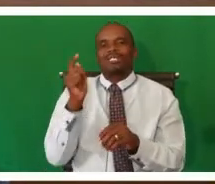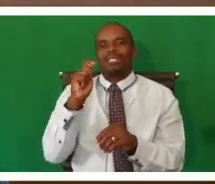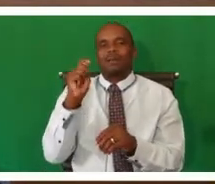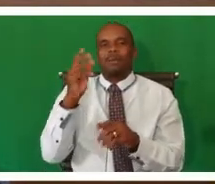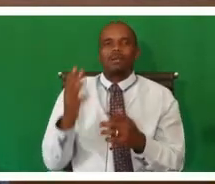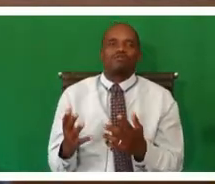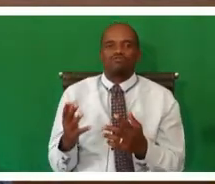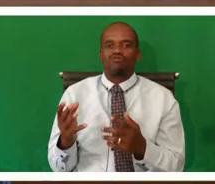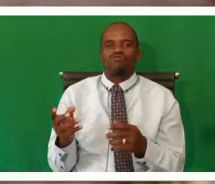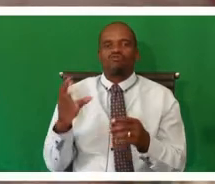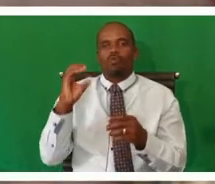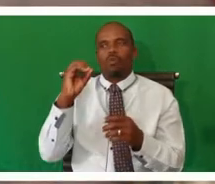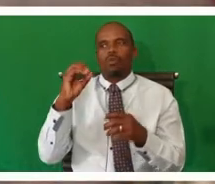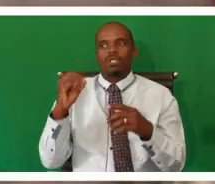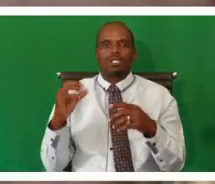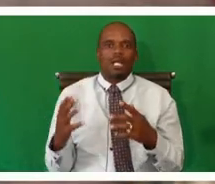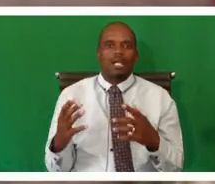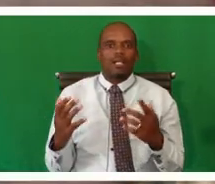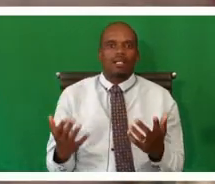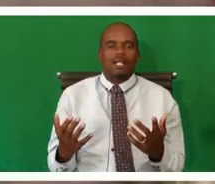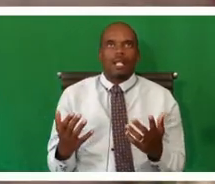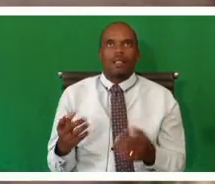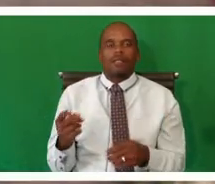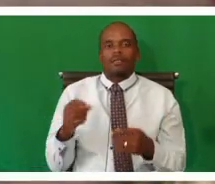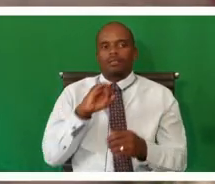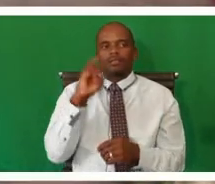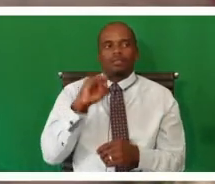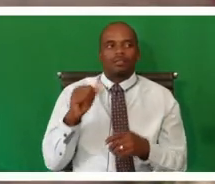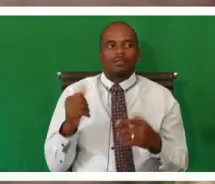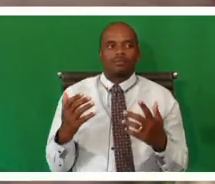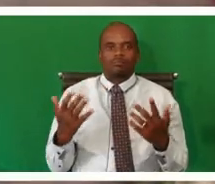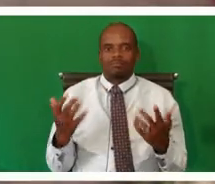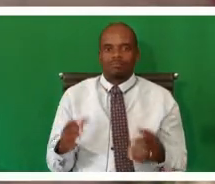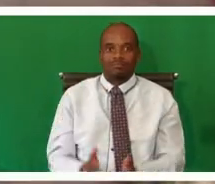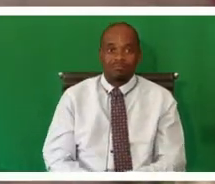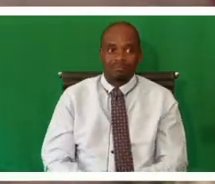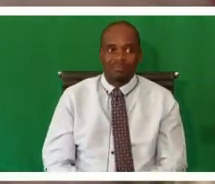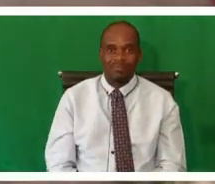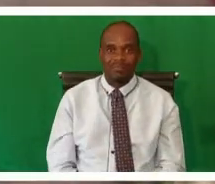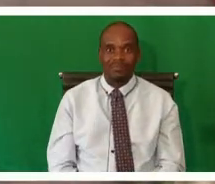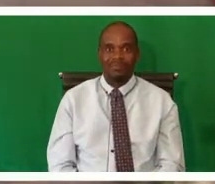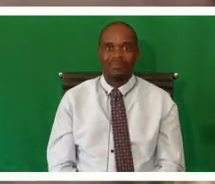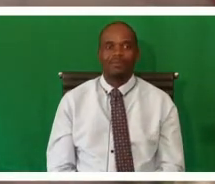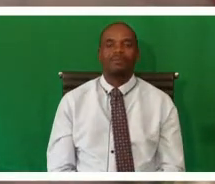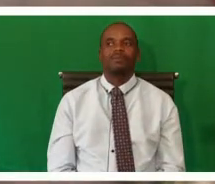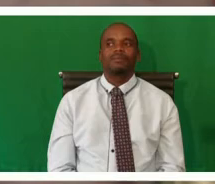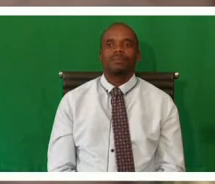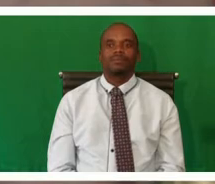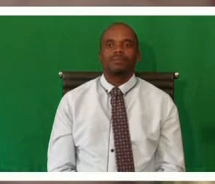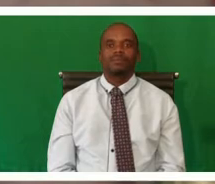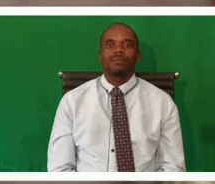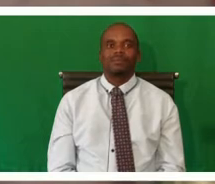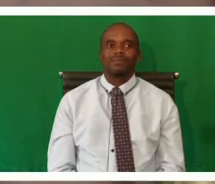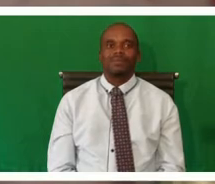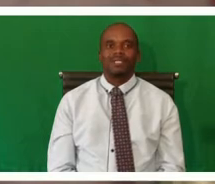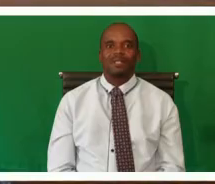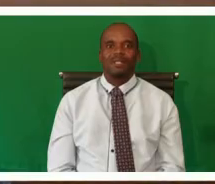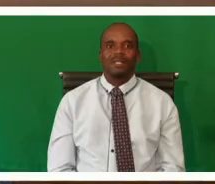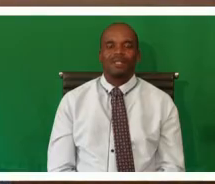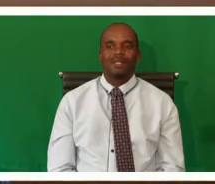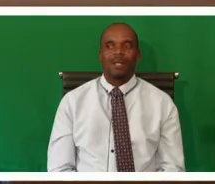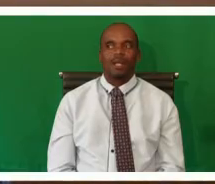Otindalsrees, Kronstadt, and Zastron. The Free State Poultry Hub investment plan has been